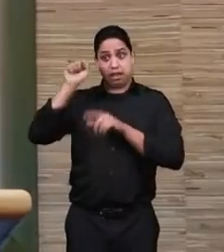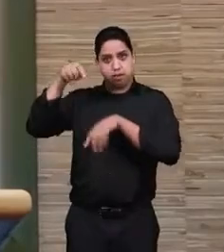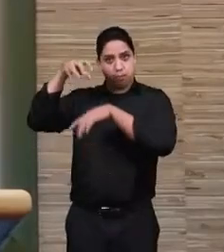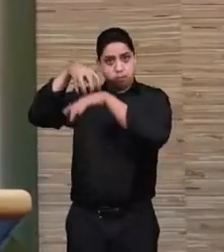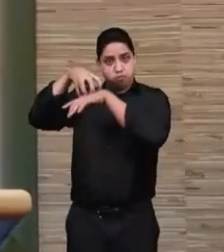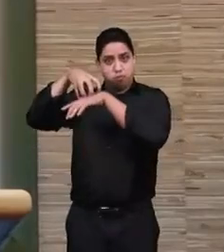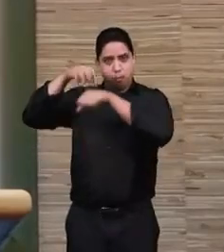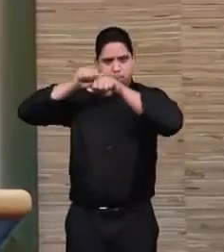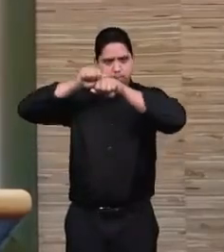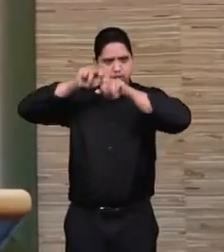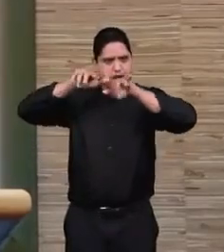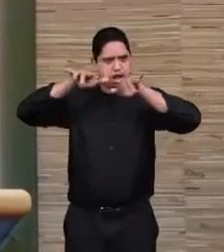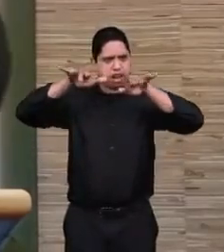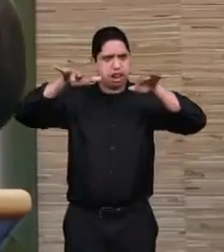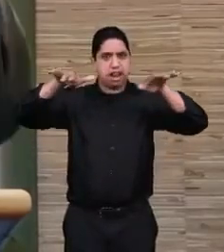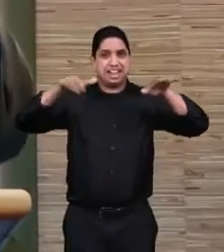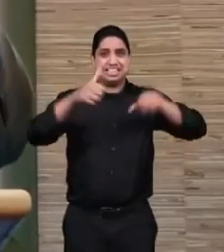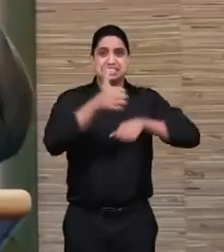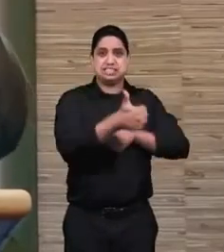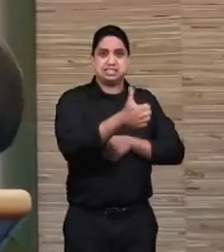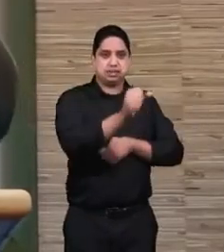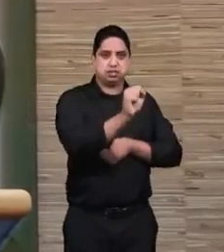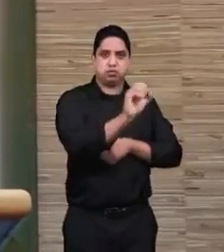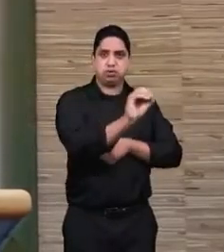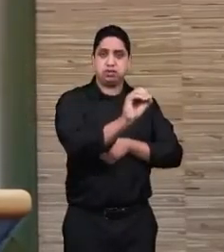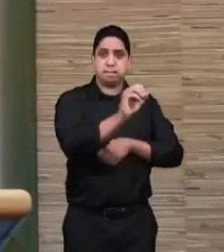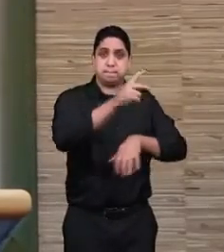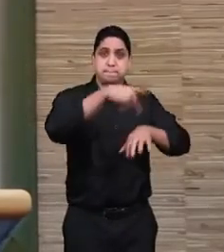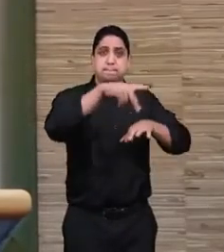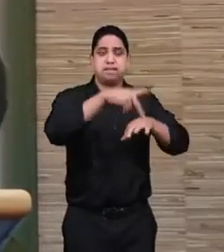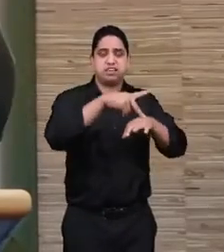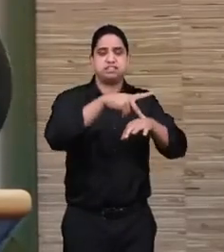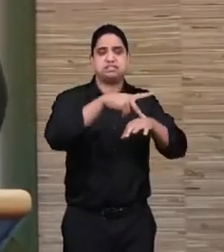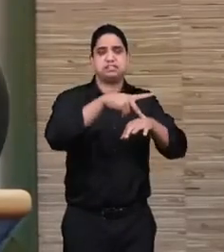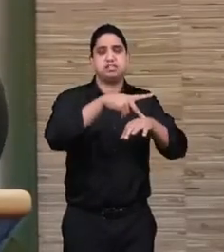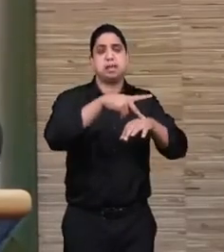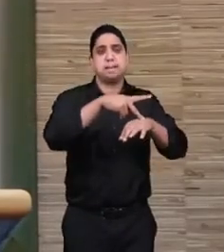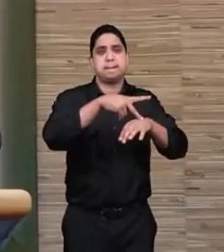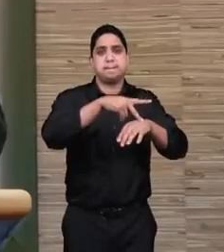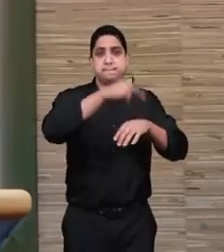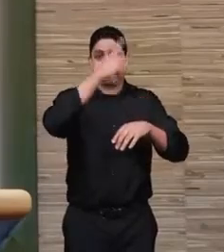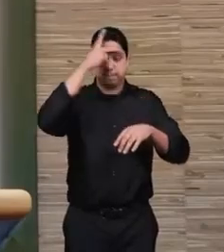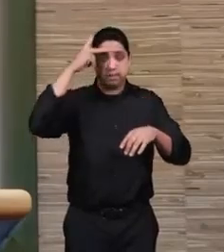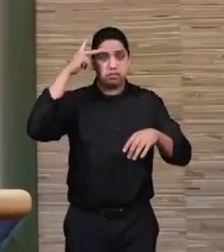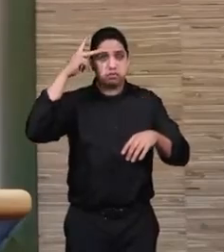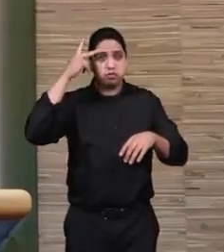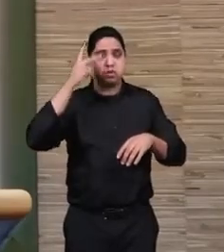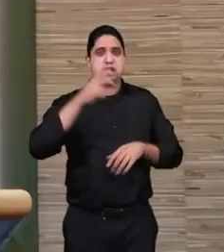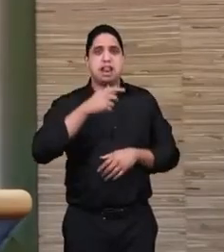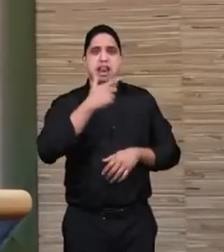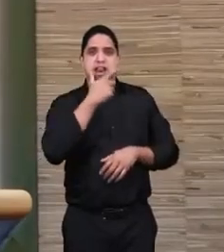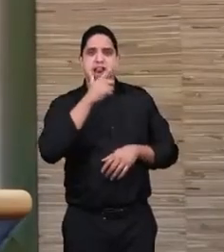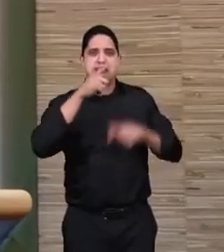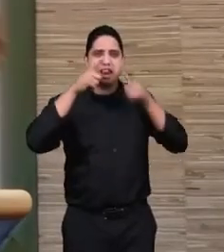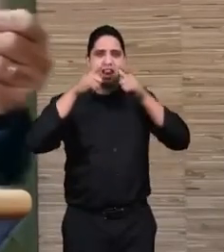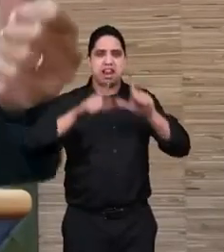They reach people that speak Russian and similar